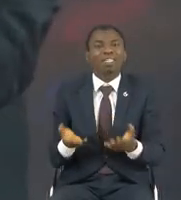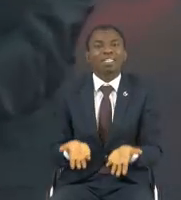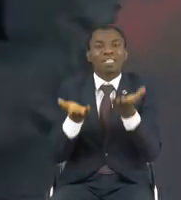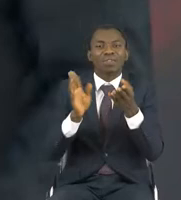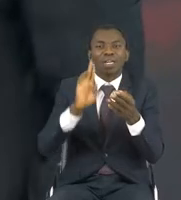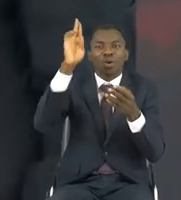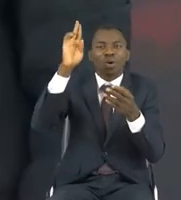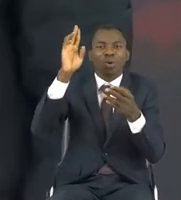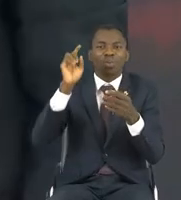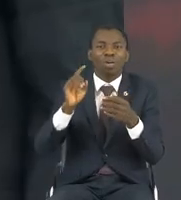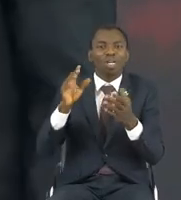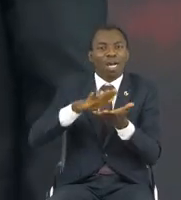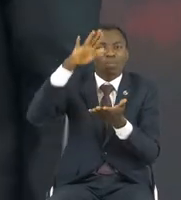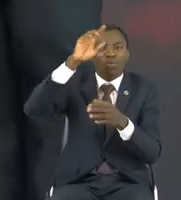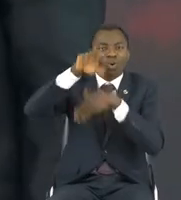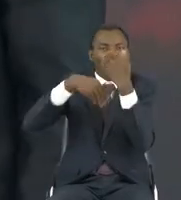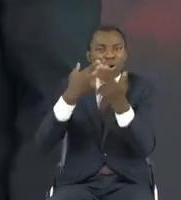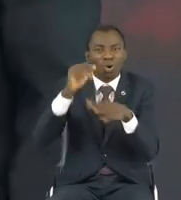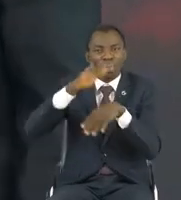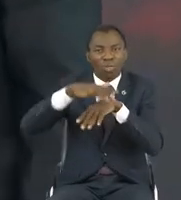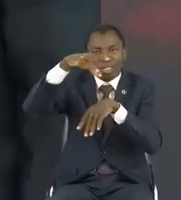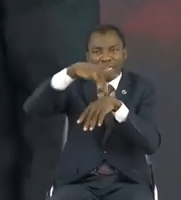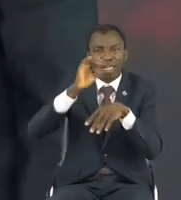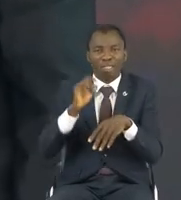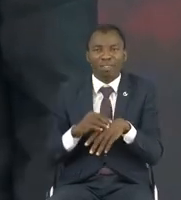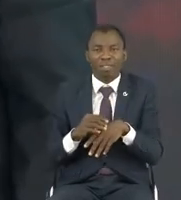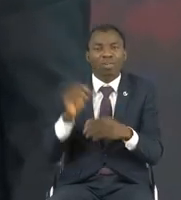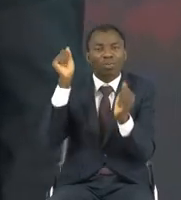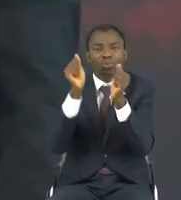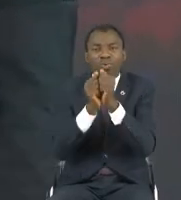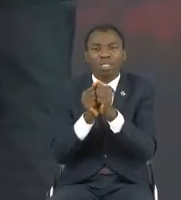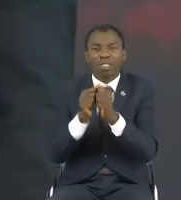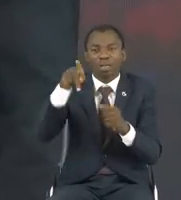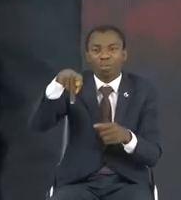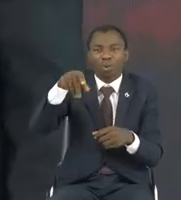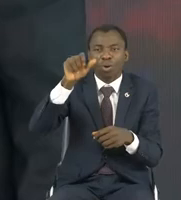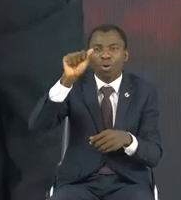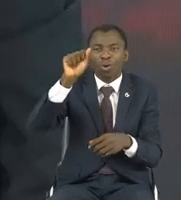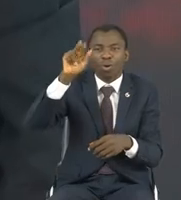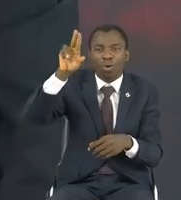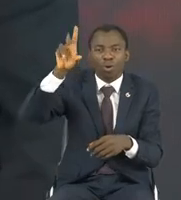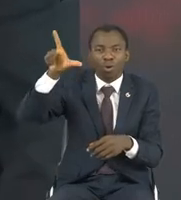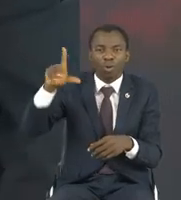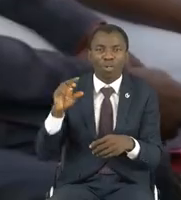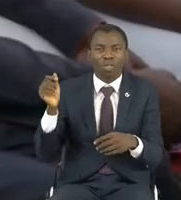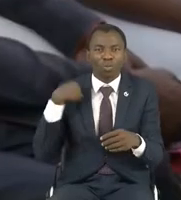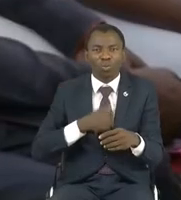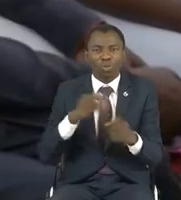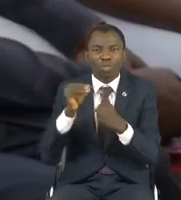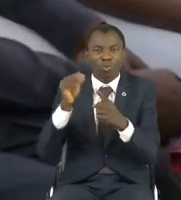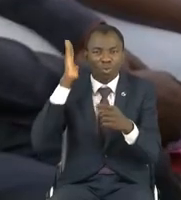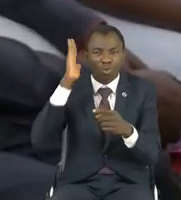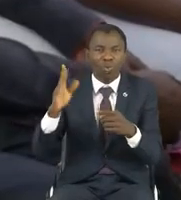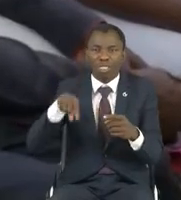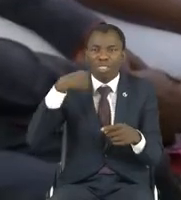all on earth. And with Paul and the rest of them, which you will say,